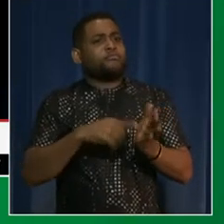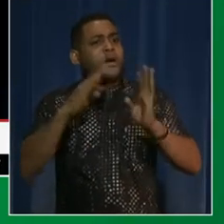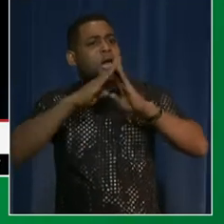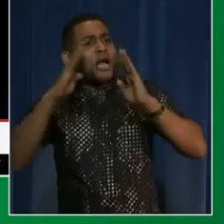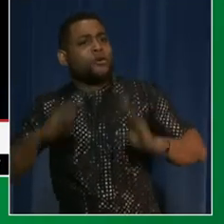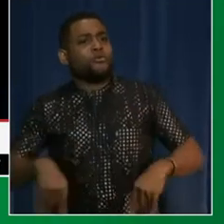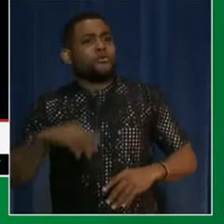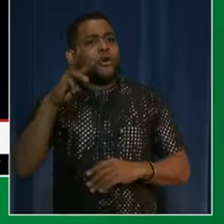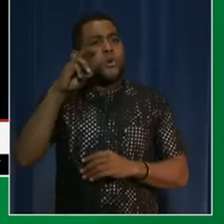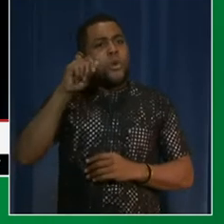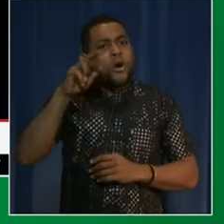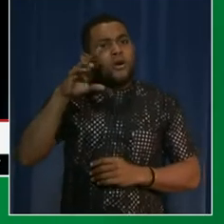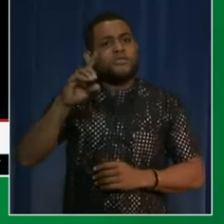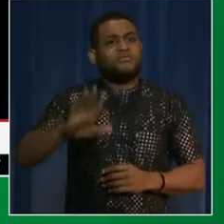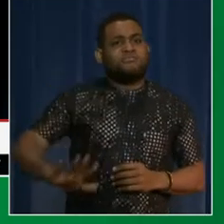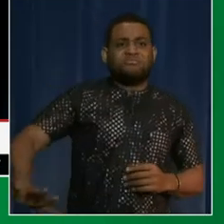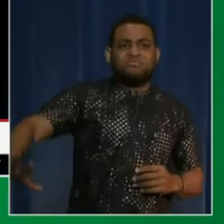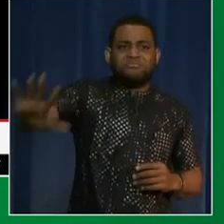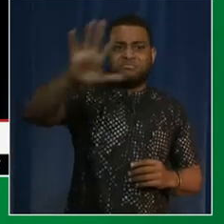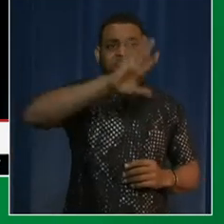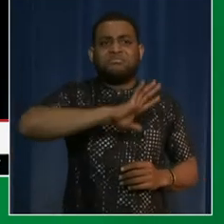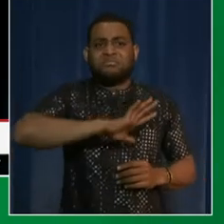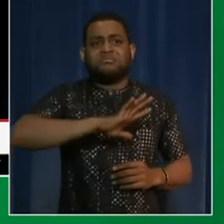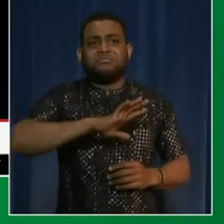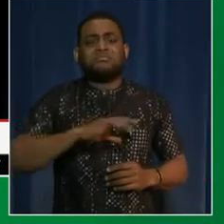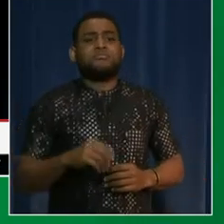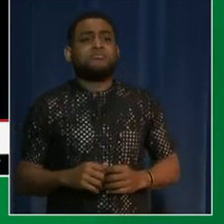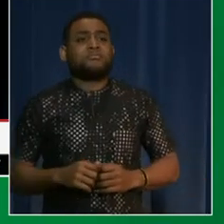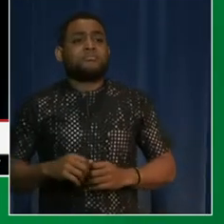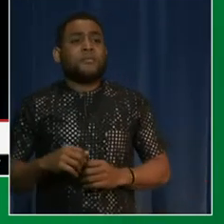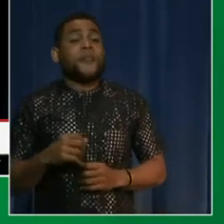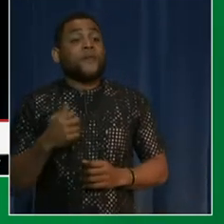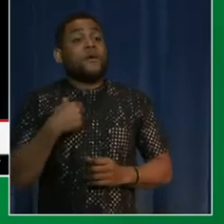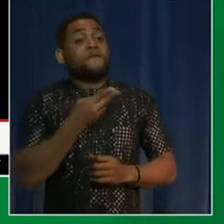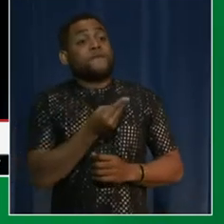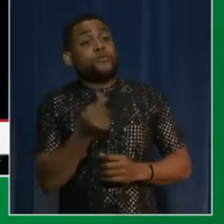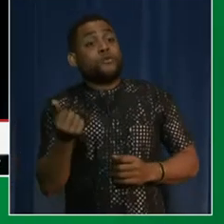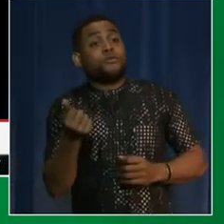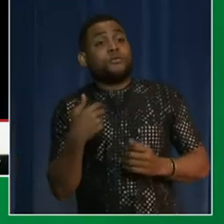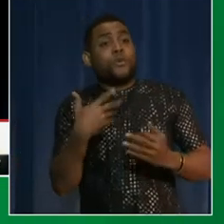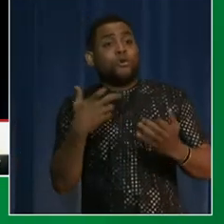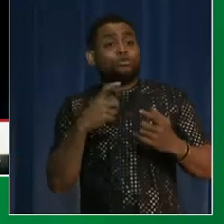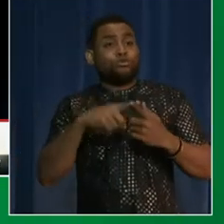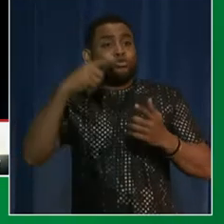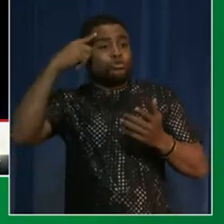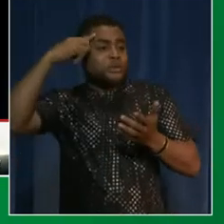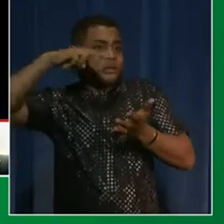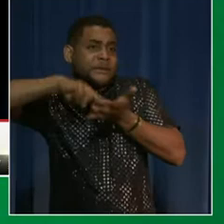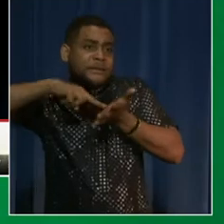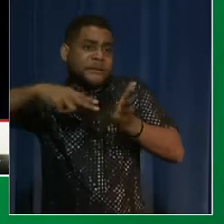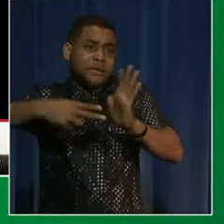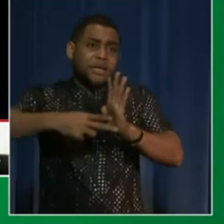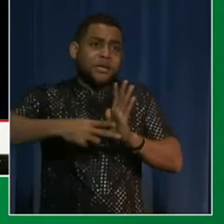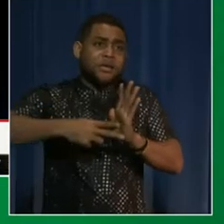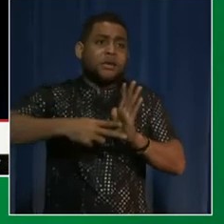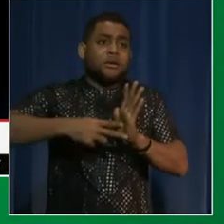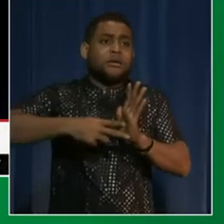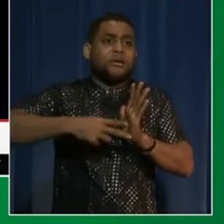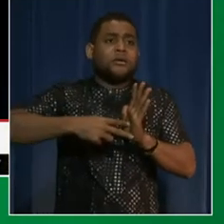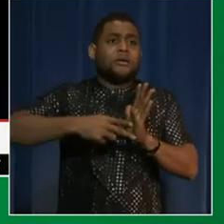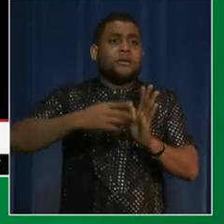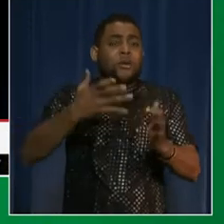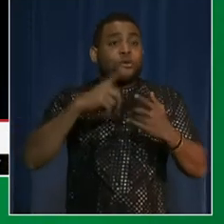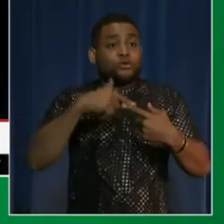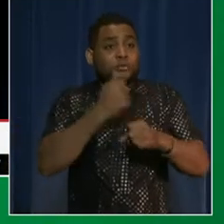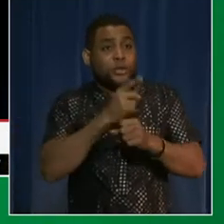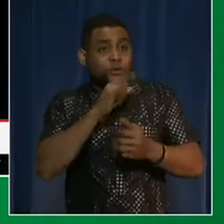So we have a few things that we want to be very intentional about. We want to be intentional about, as we always have